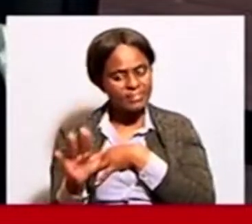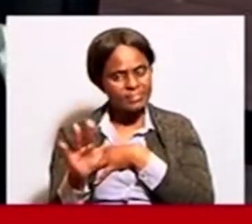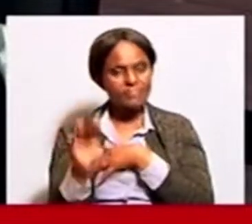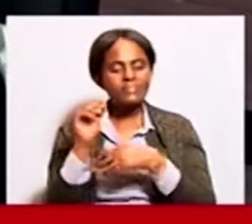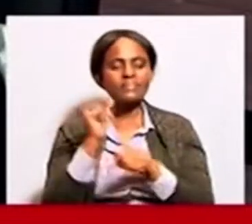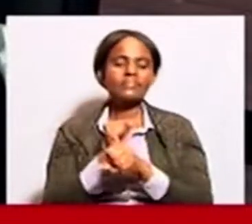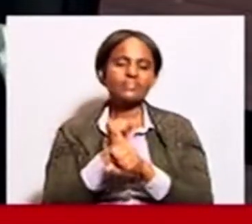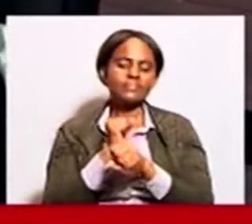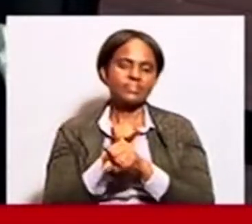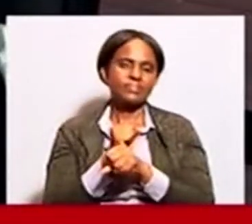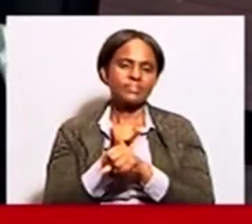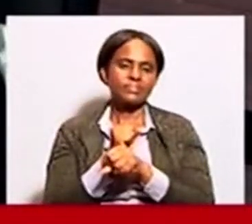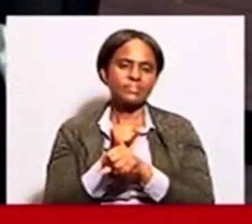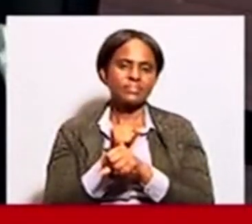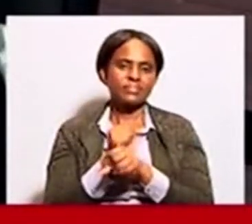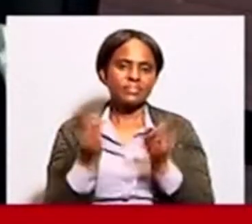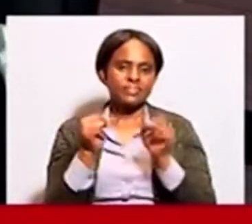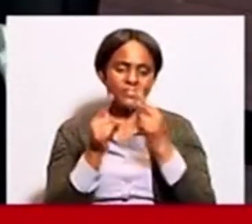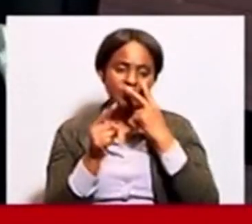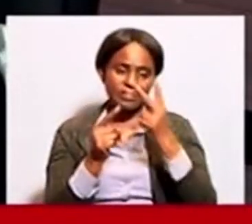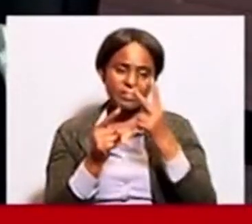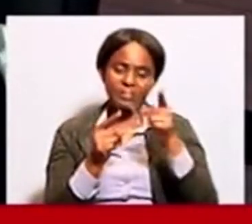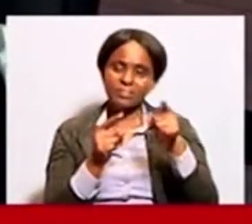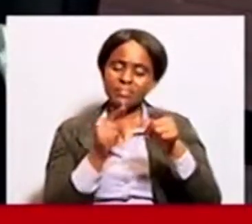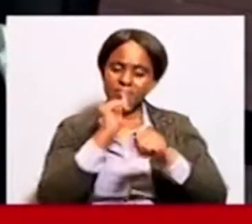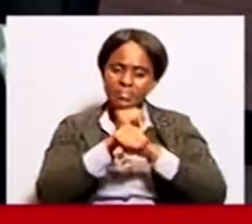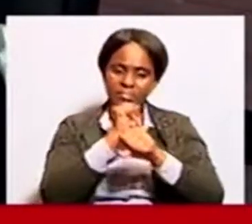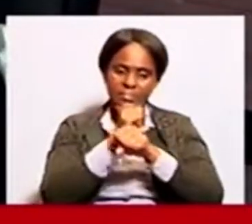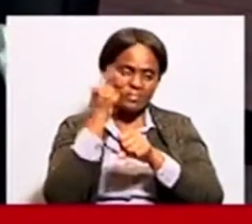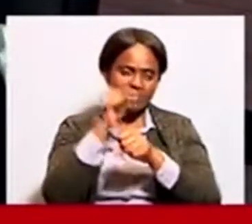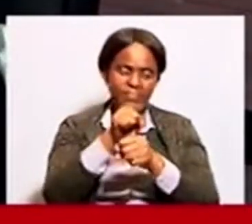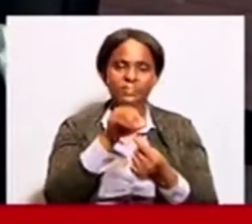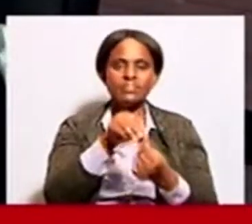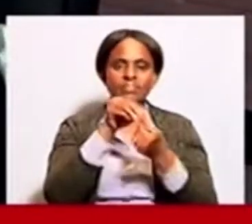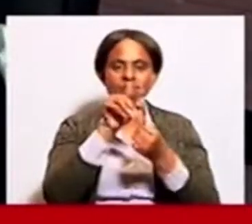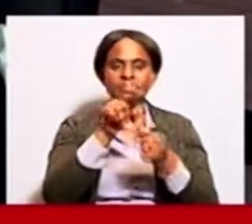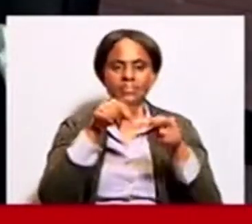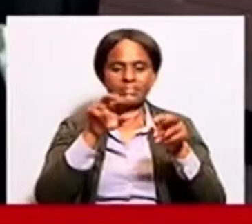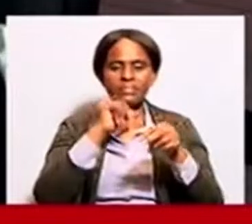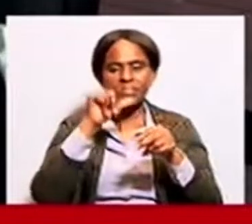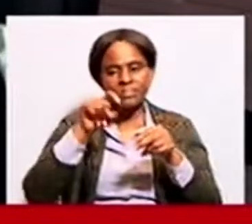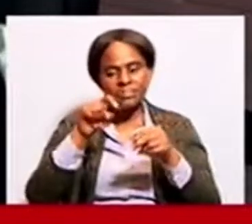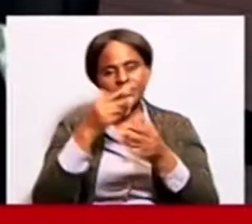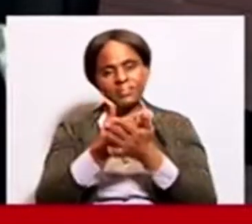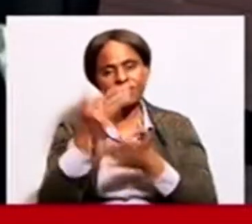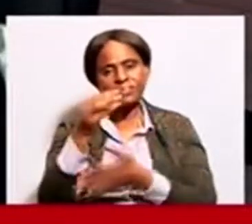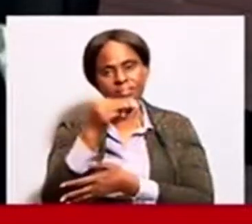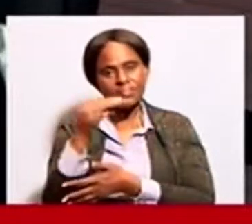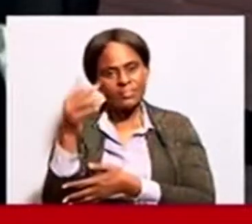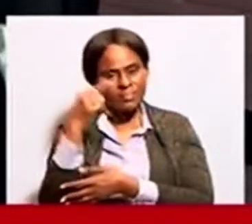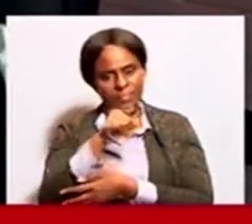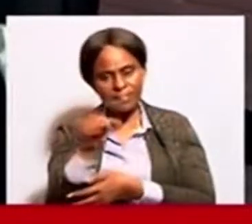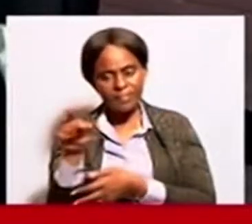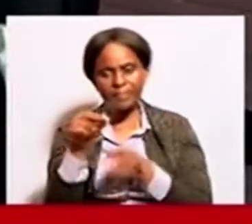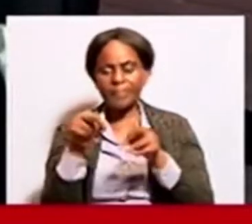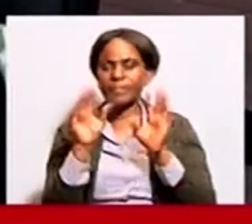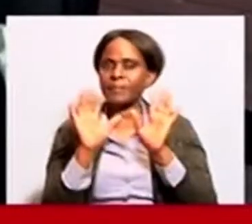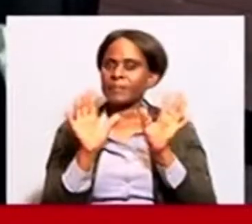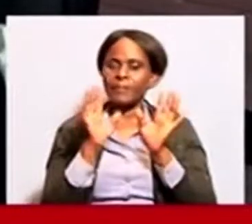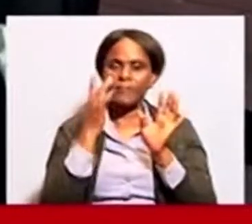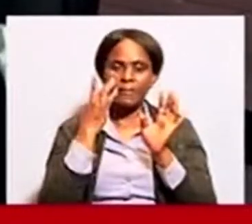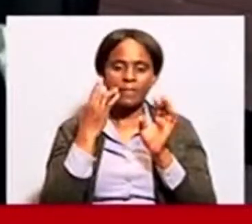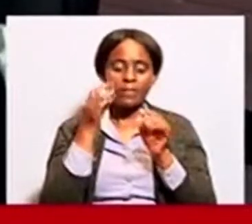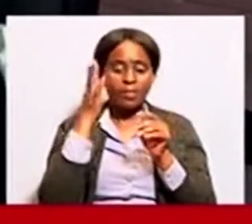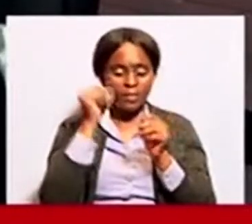works? Because when I look at the scope of work for this particular road, you don't need to buy materials for the road